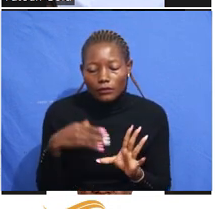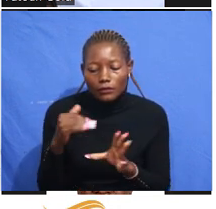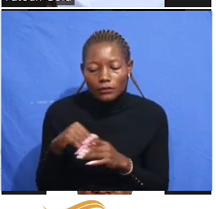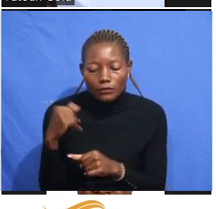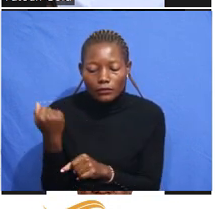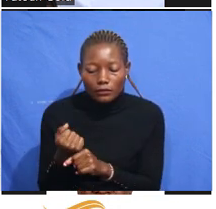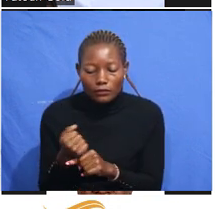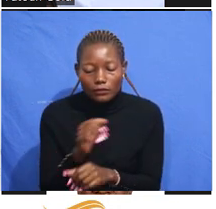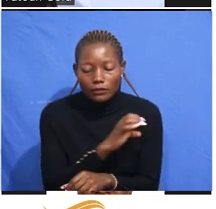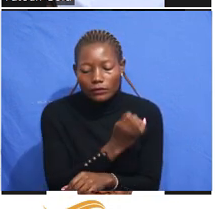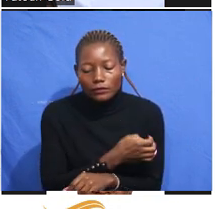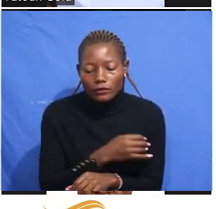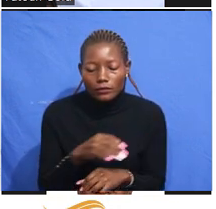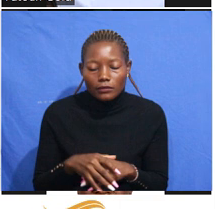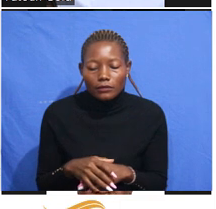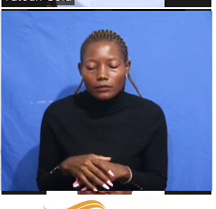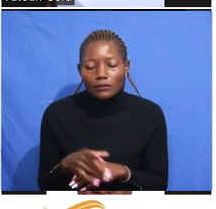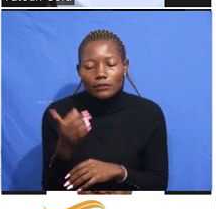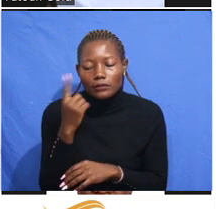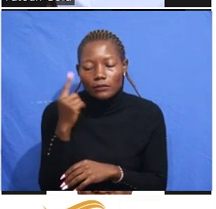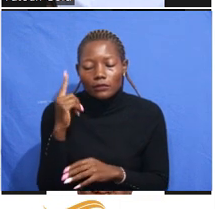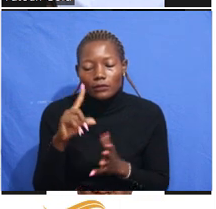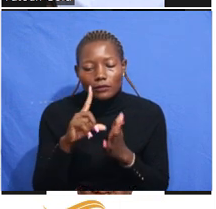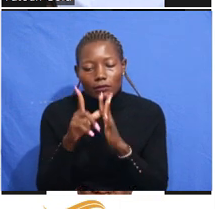energy, as we'll see later when we go on with this